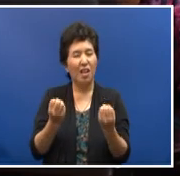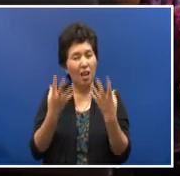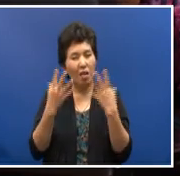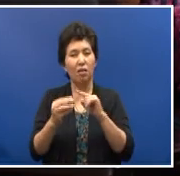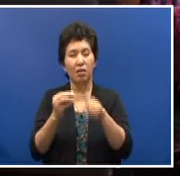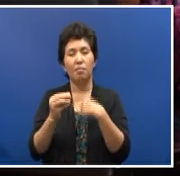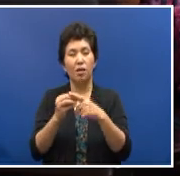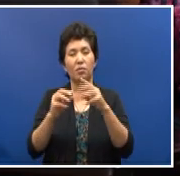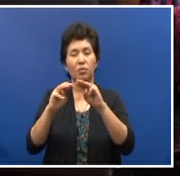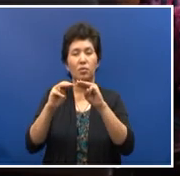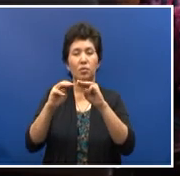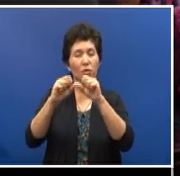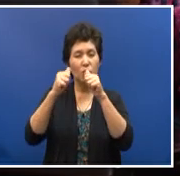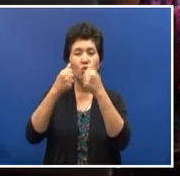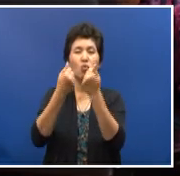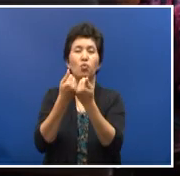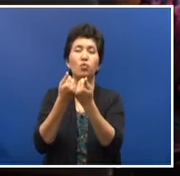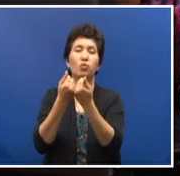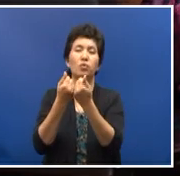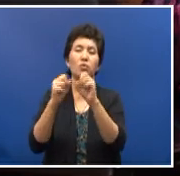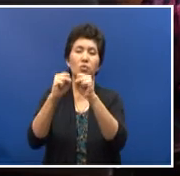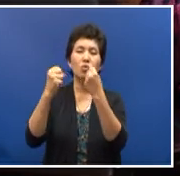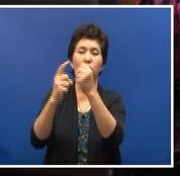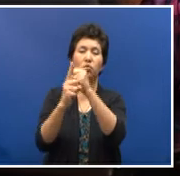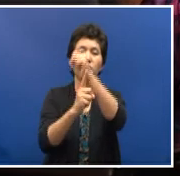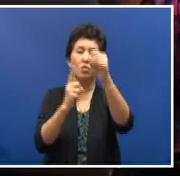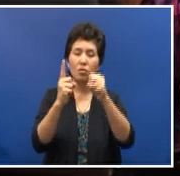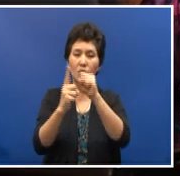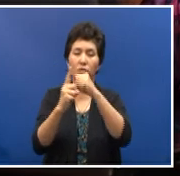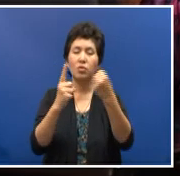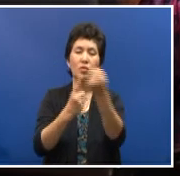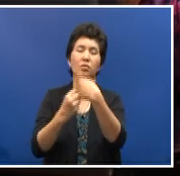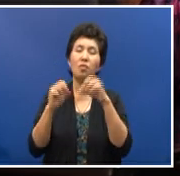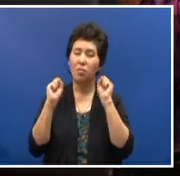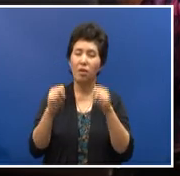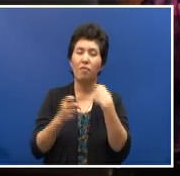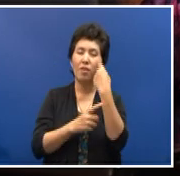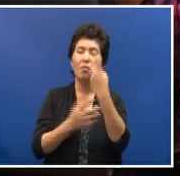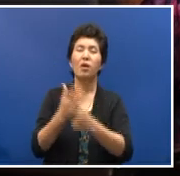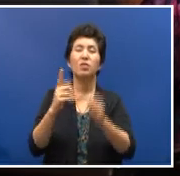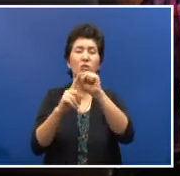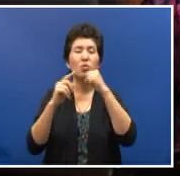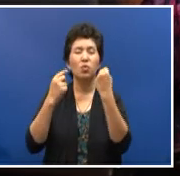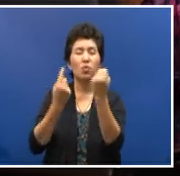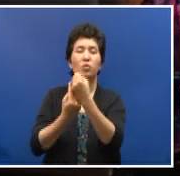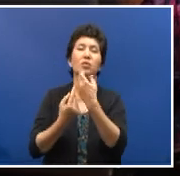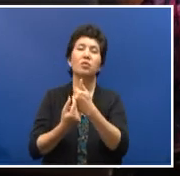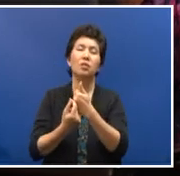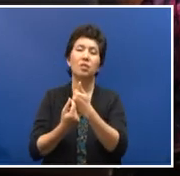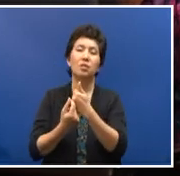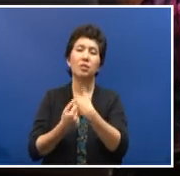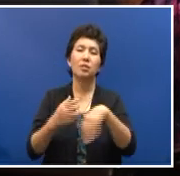about social stratification. Okay, by now you need to be able to understand what is social